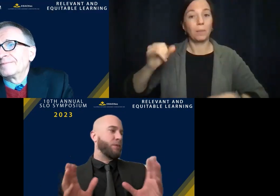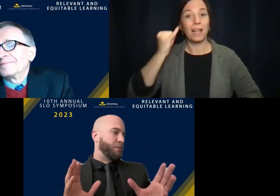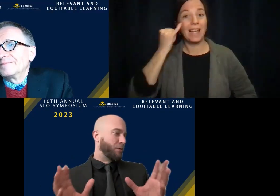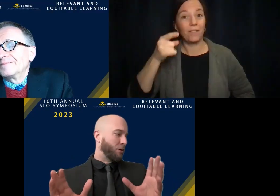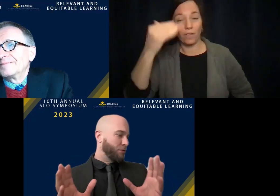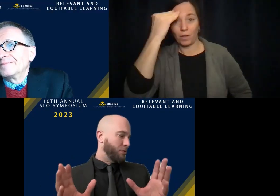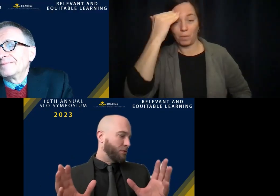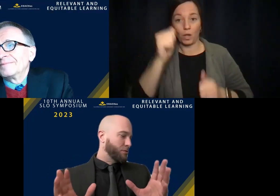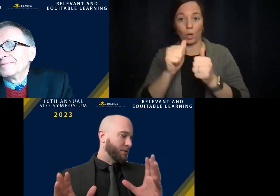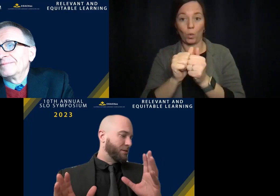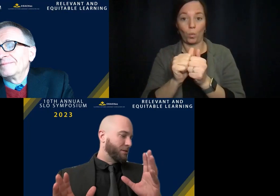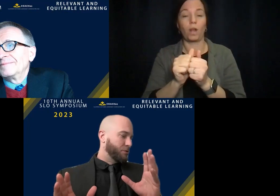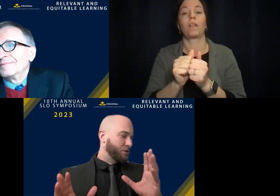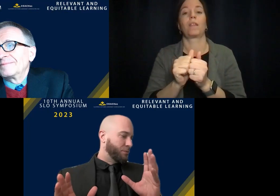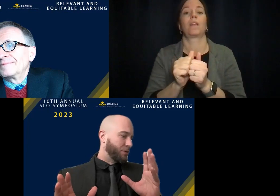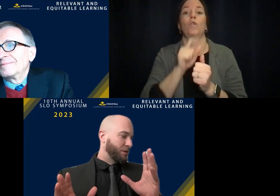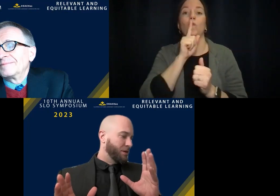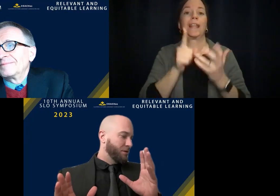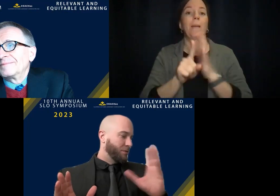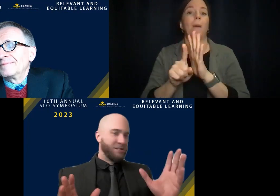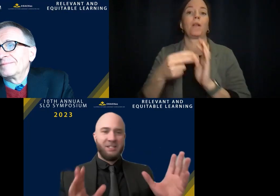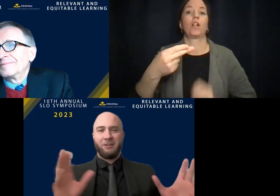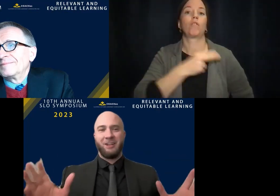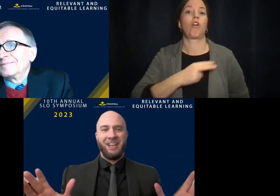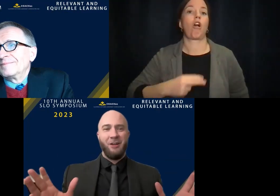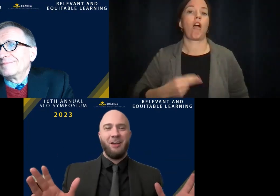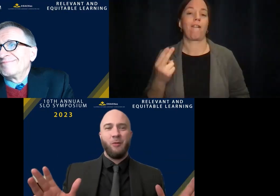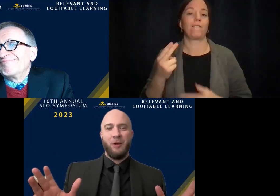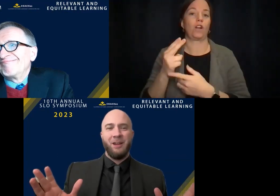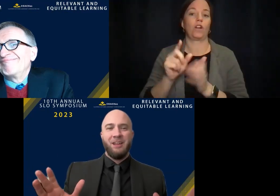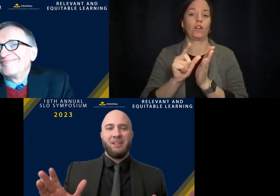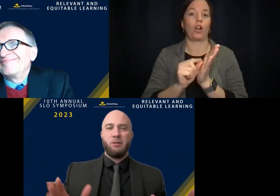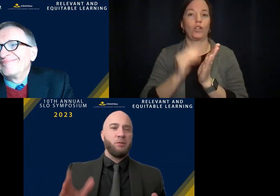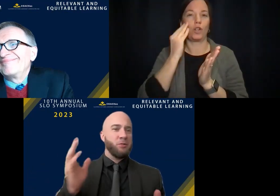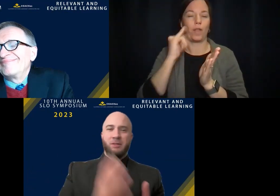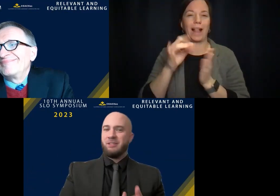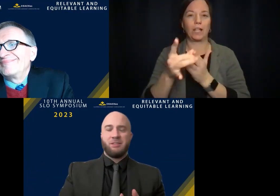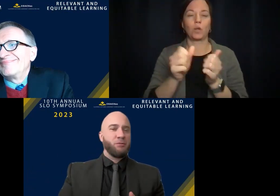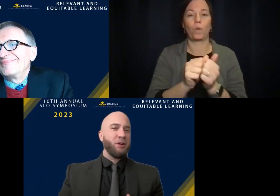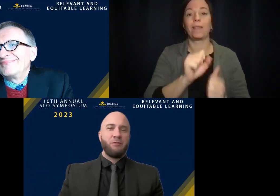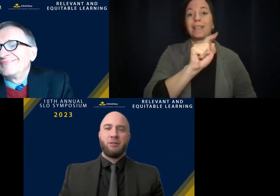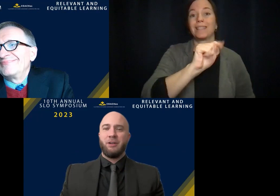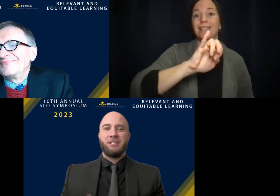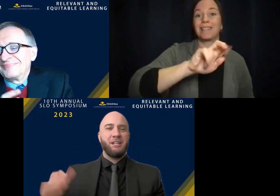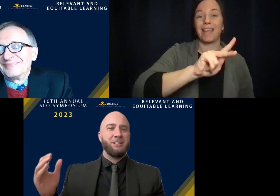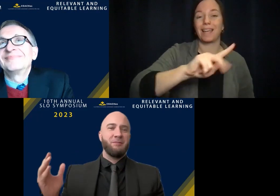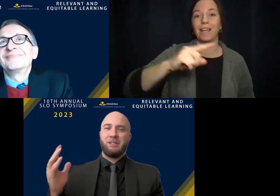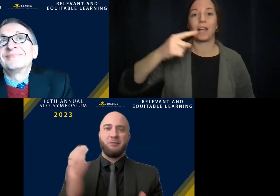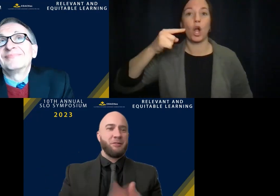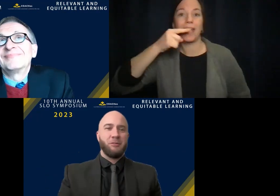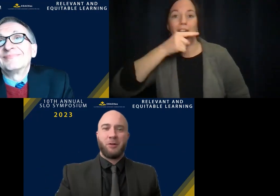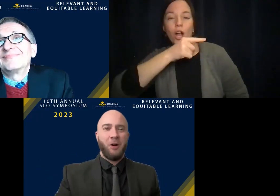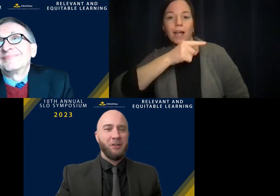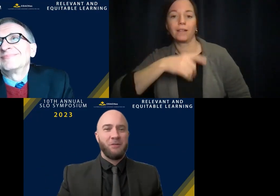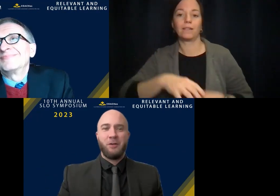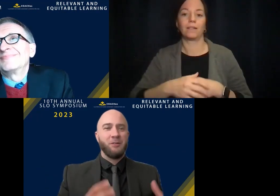some popular Harvard articles about the leadership with a stick or a carrot, where, you know, this is required for accreditation, basically